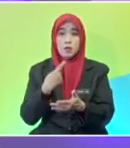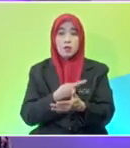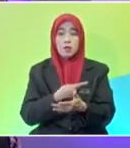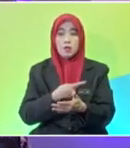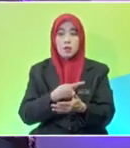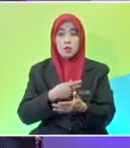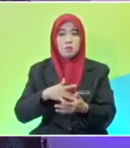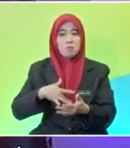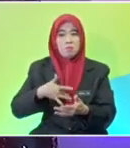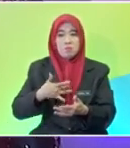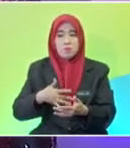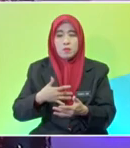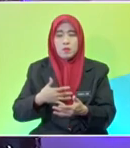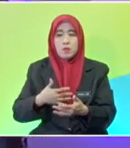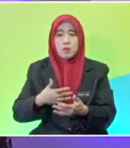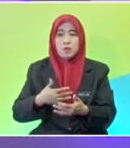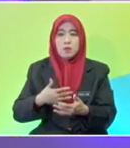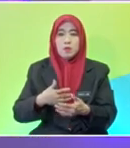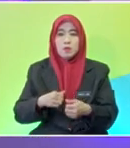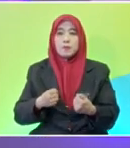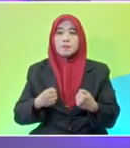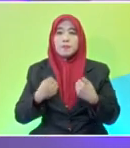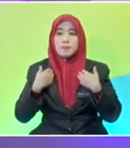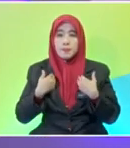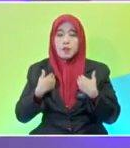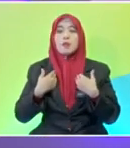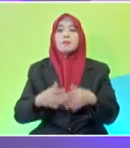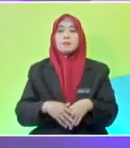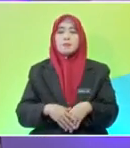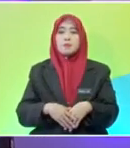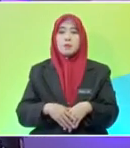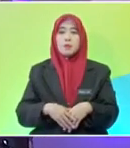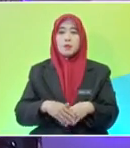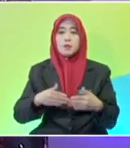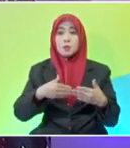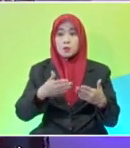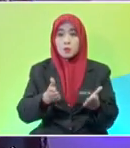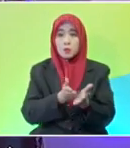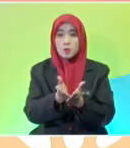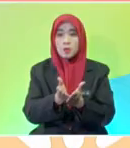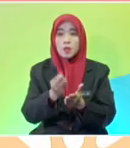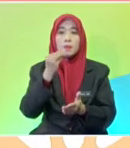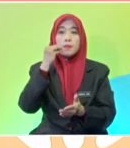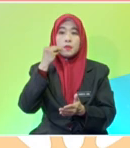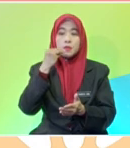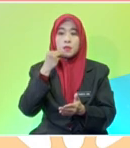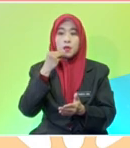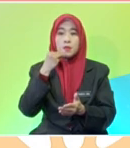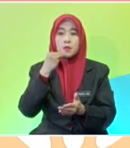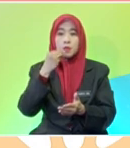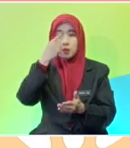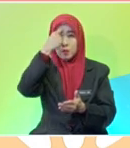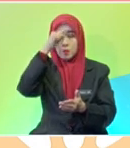in our body. I see. Yes, and next we talk about minerals. Okay, minerals also important for our body because they can take care of